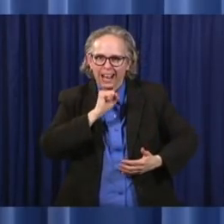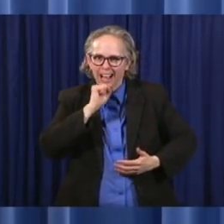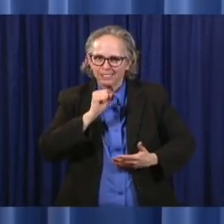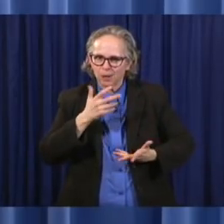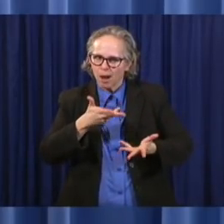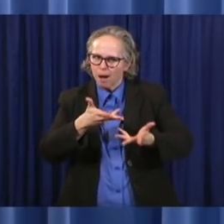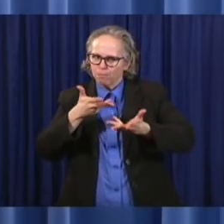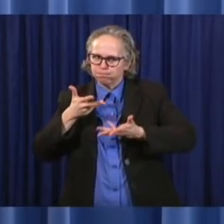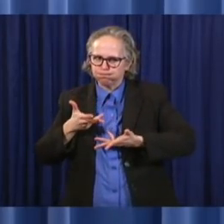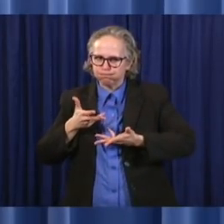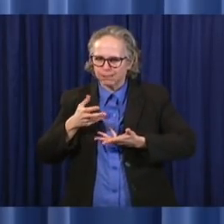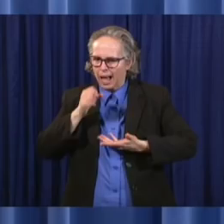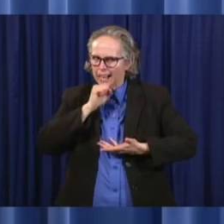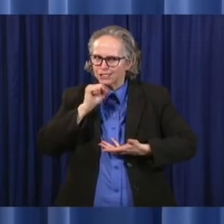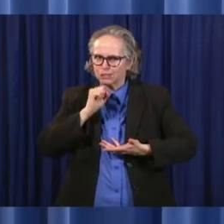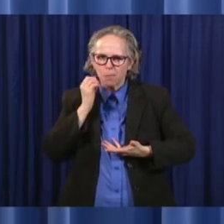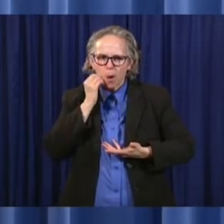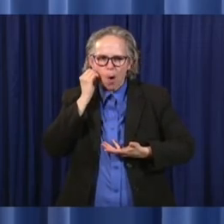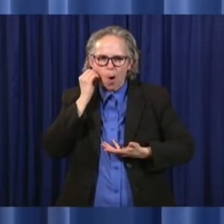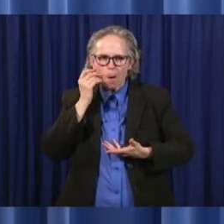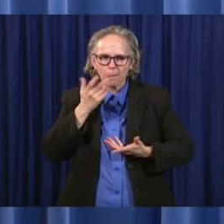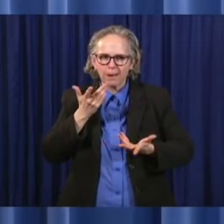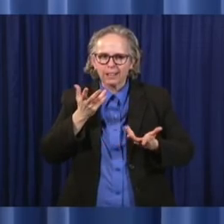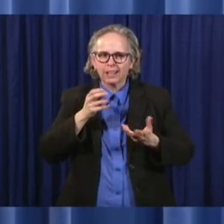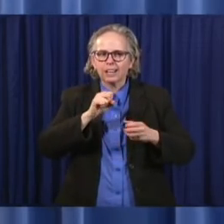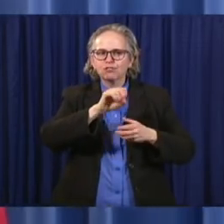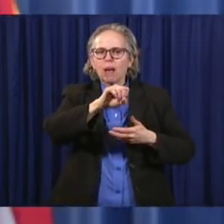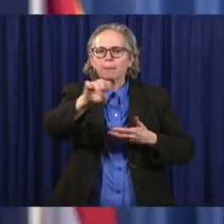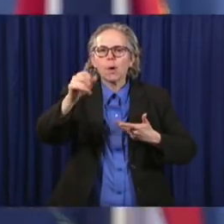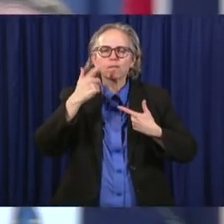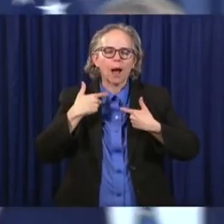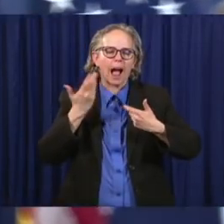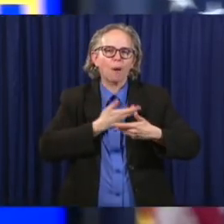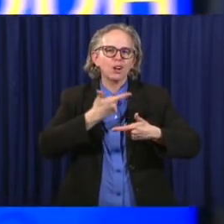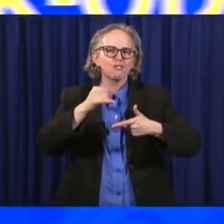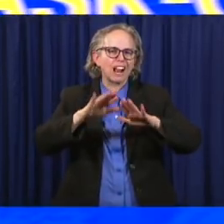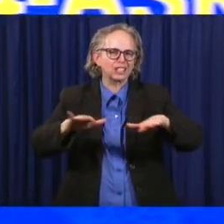dropping it off to some of our grandkids. So I'm sure we'll be doing that.